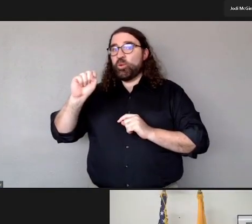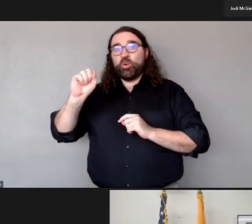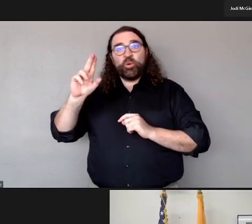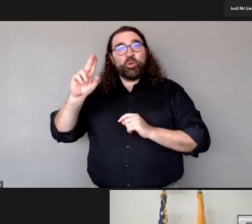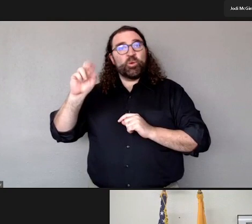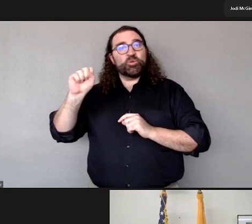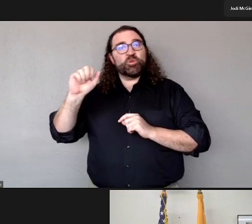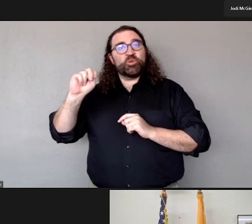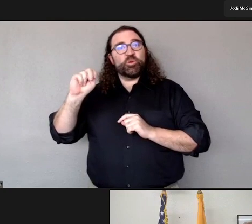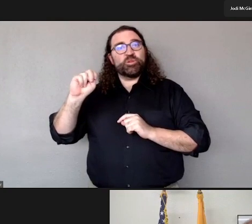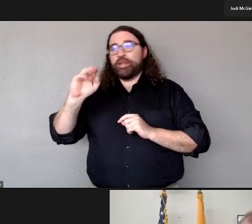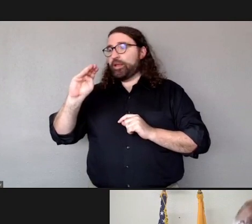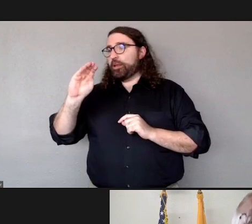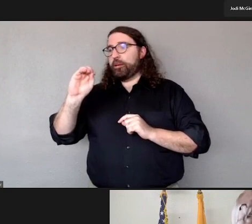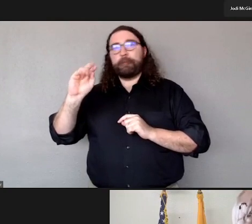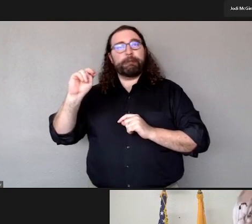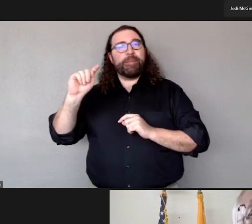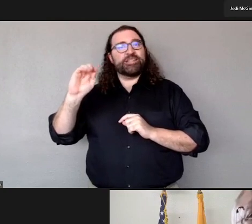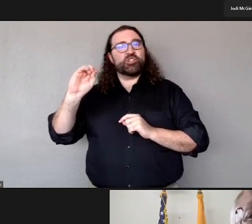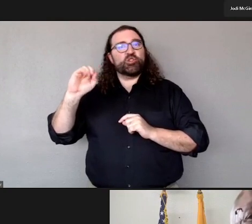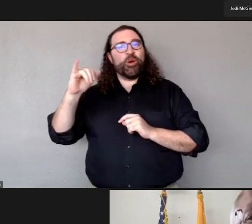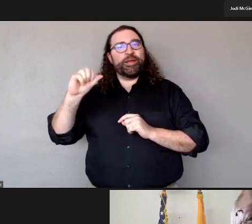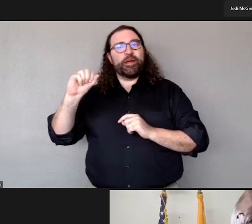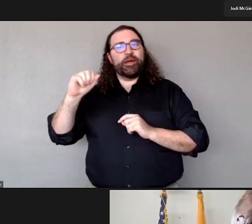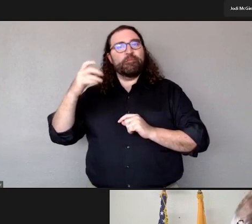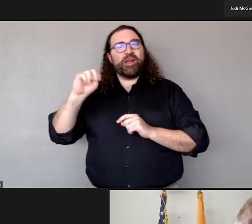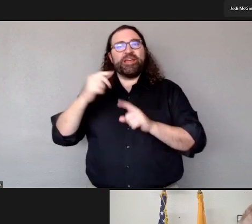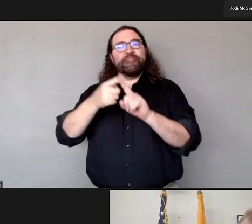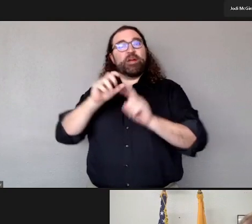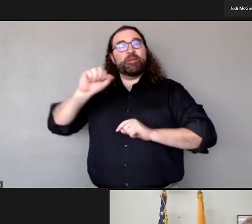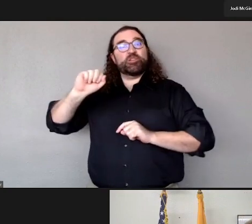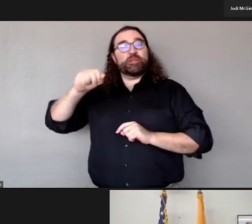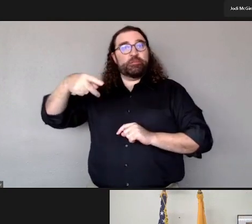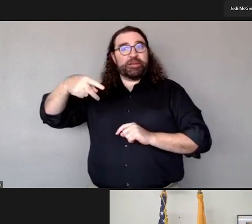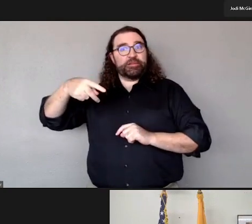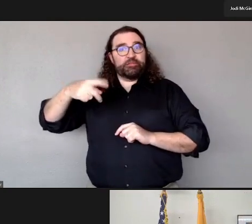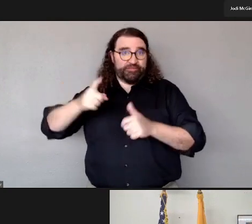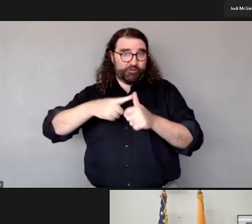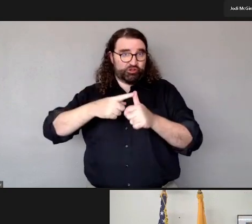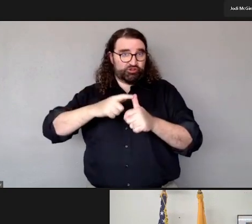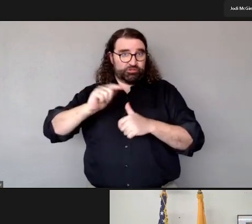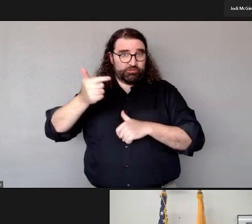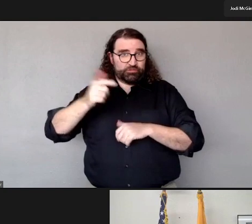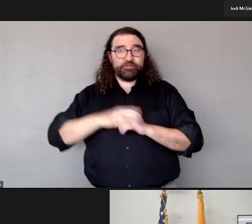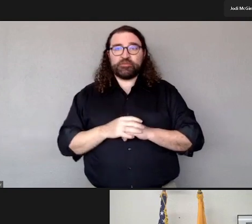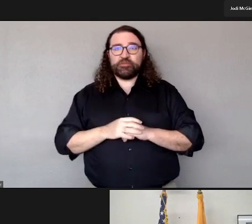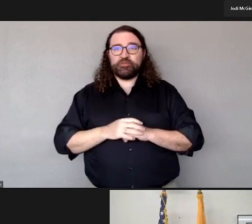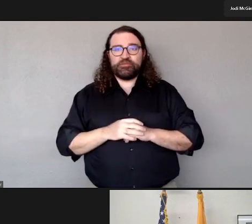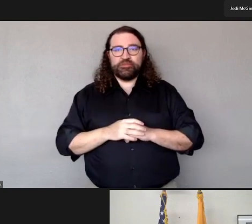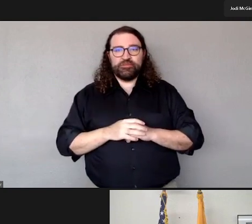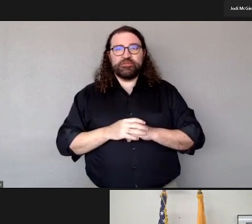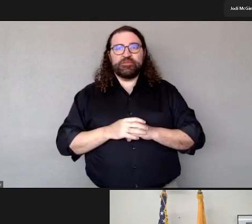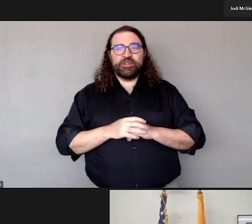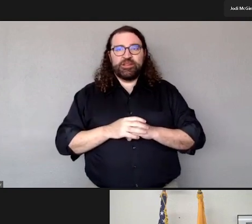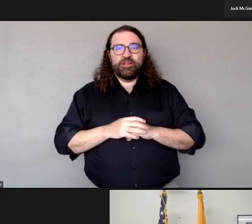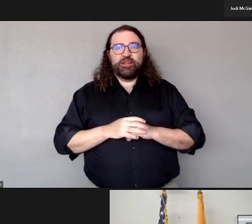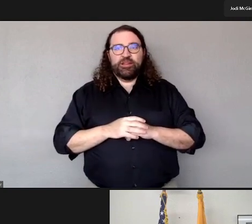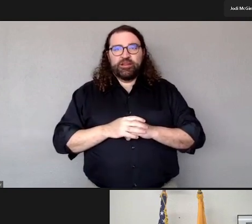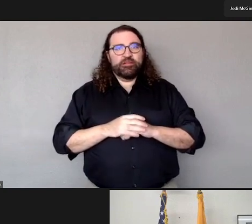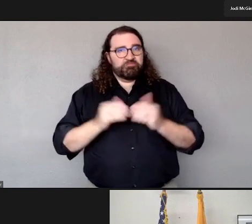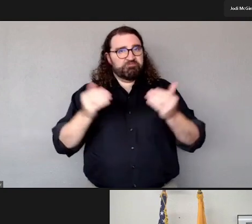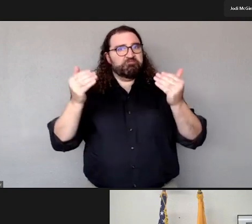Montoya Bryan from the Associated Press has her hand up, so we'll start with her. Susan, you should be unmuted and allowed to ask